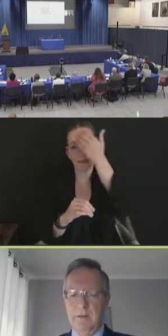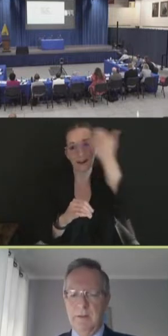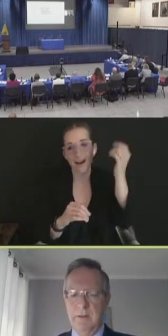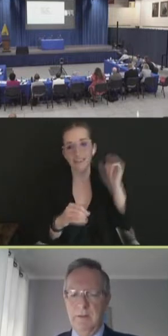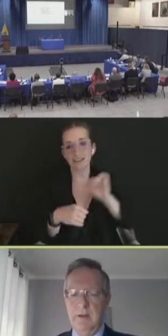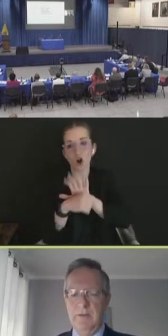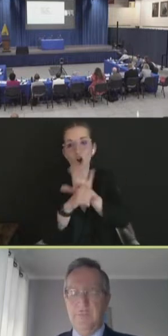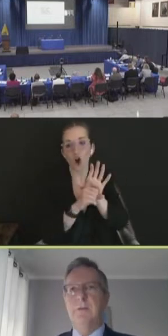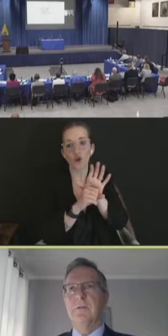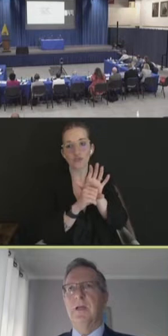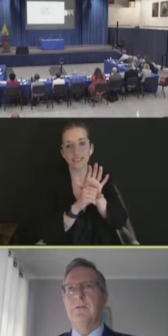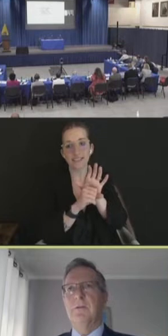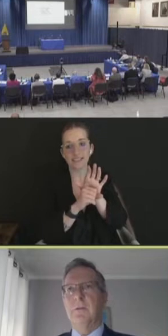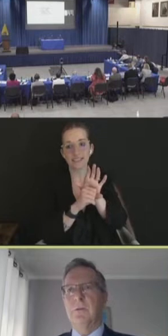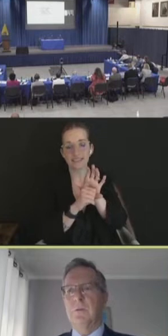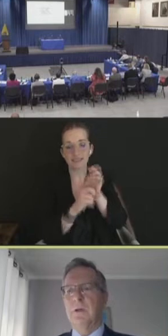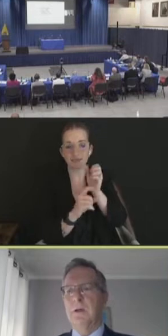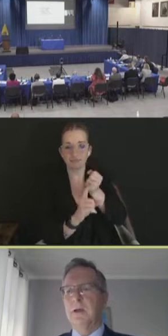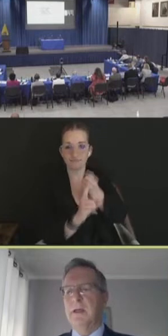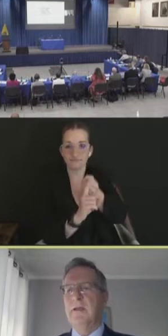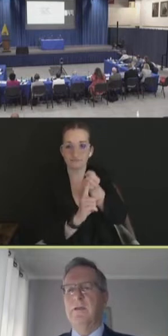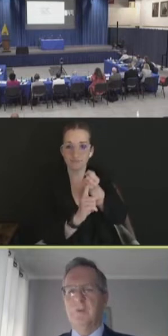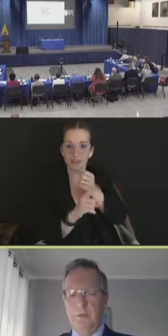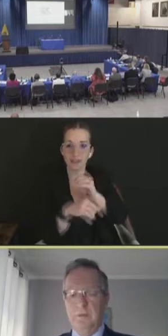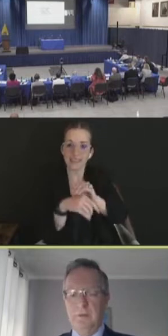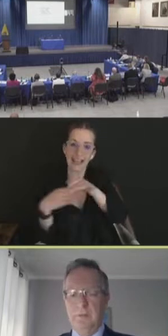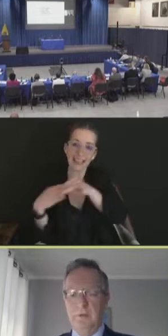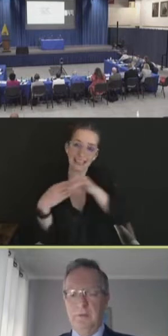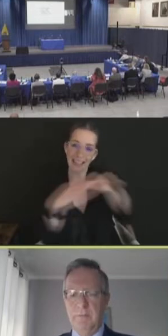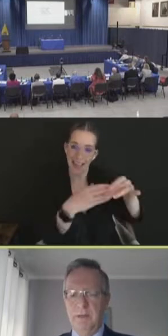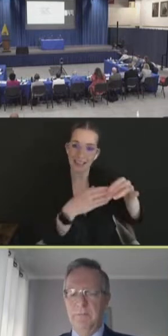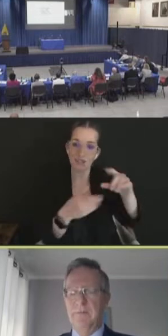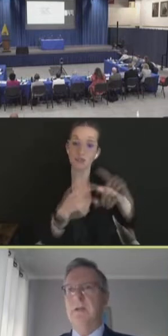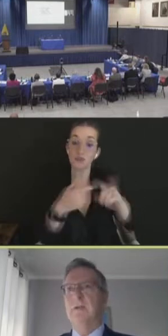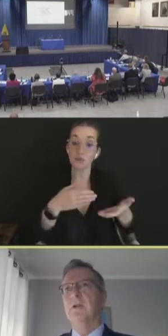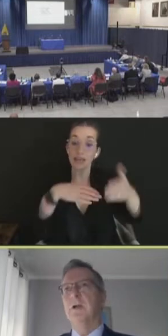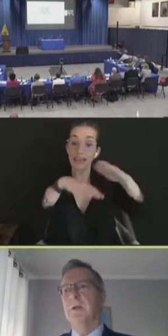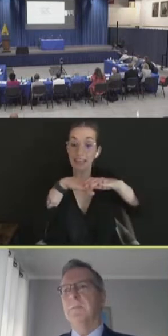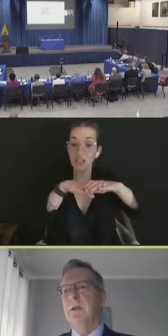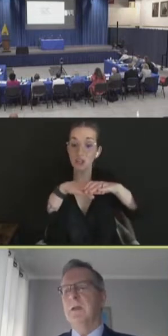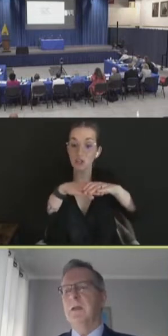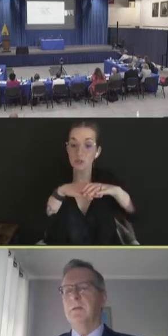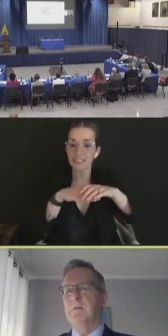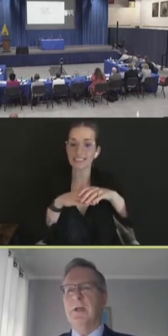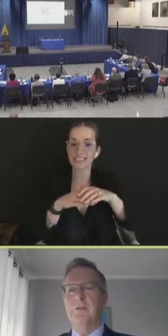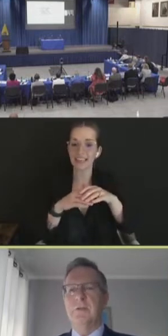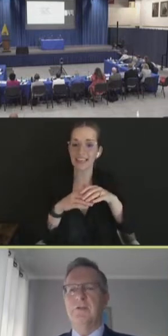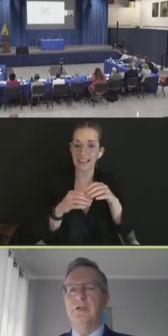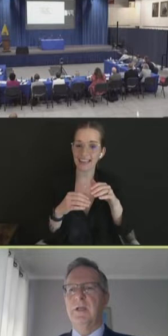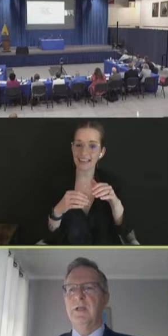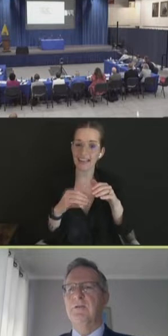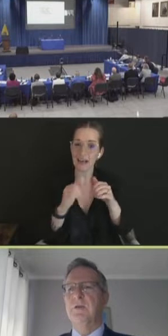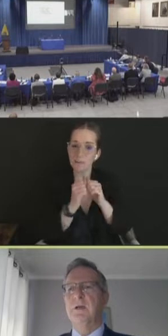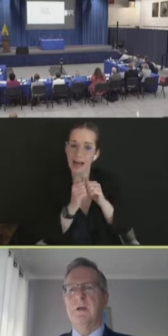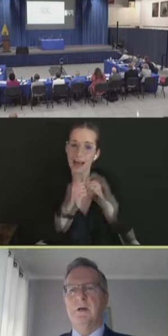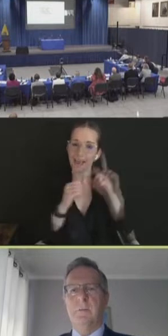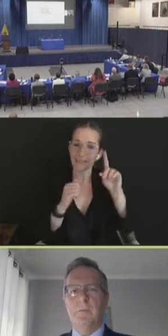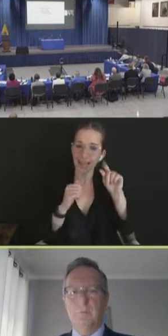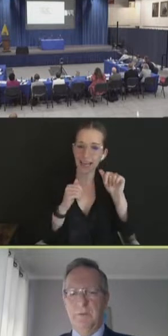pandemic. This has led to an increase in pre-competitive data sharing and information